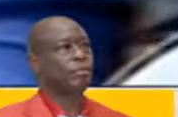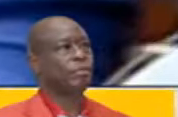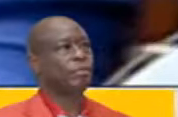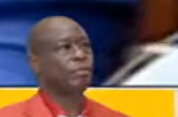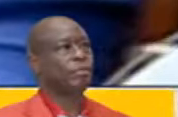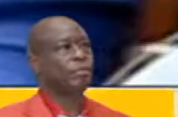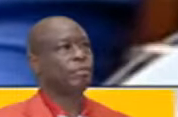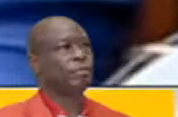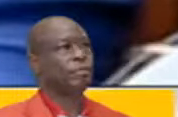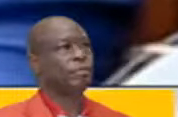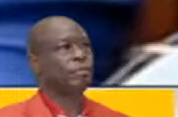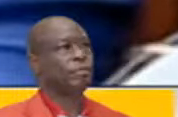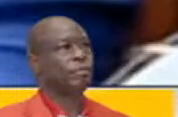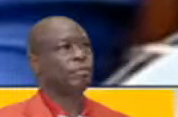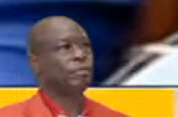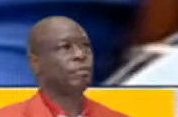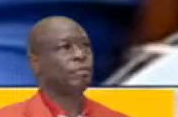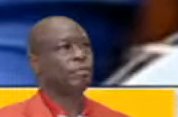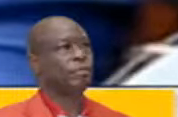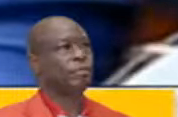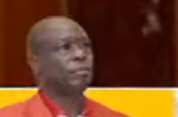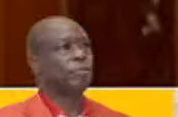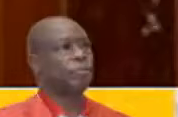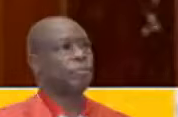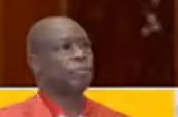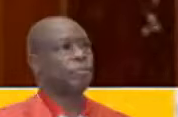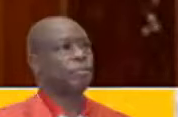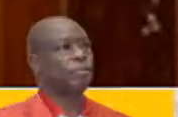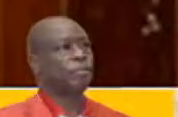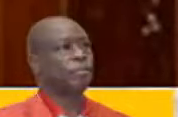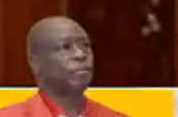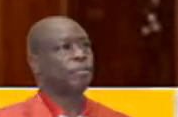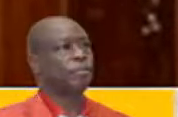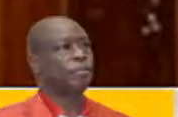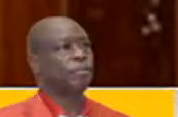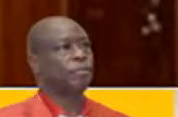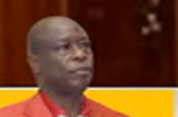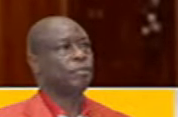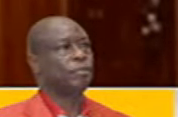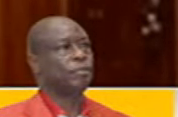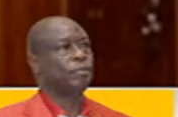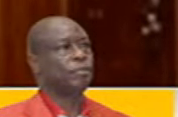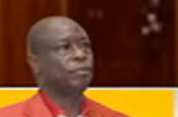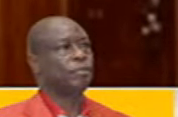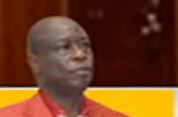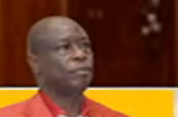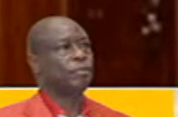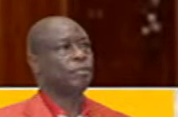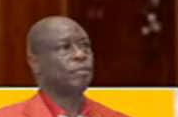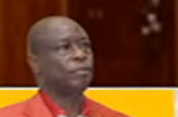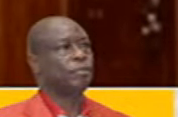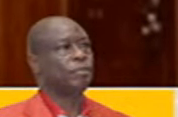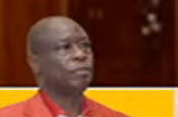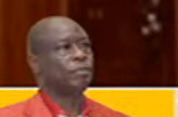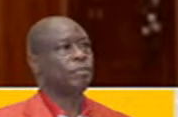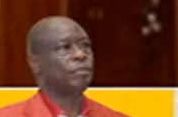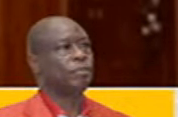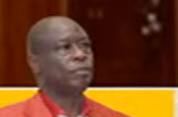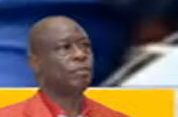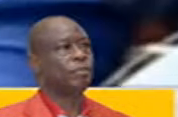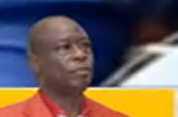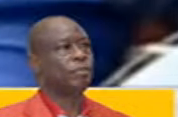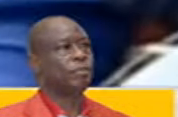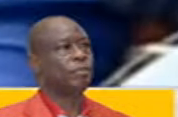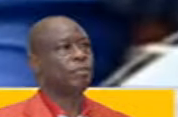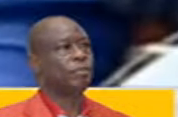the DP admitted these allegations? Yes, the DP has admitted the allegation to say there was a Cabinet resolution,